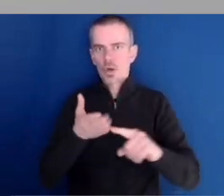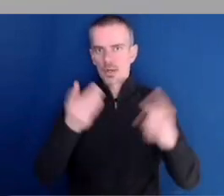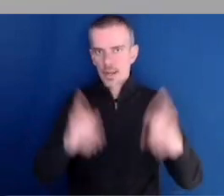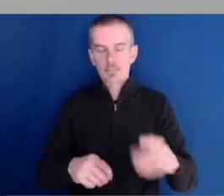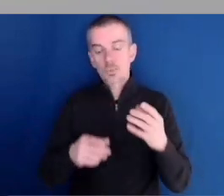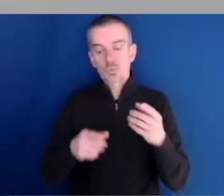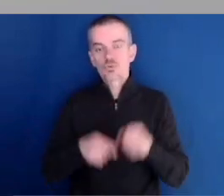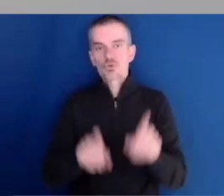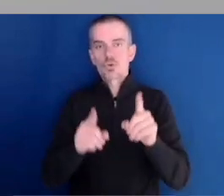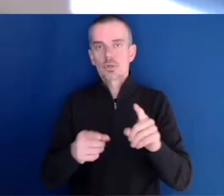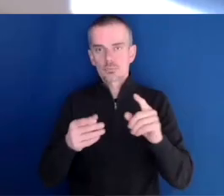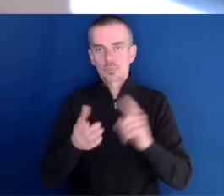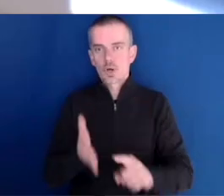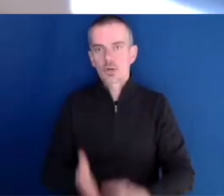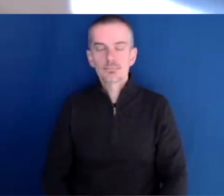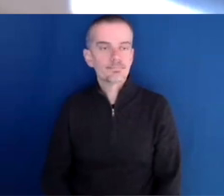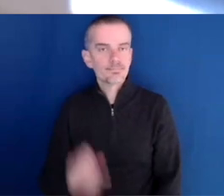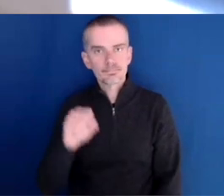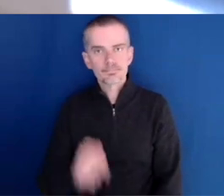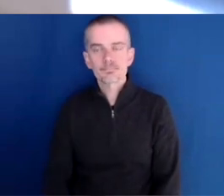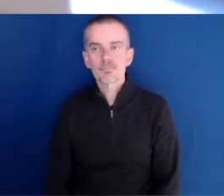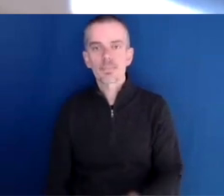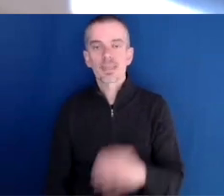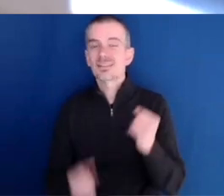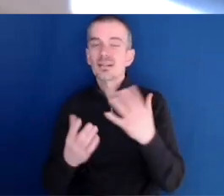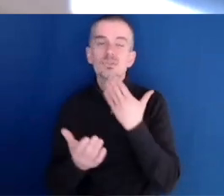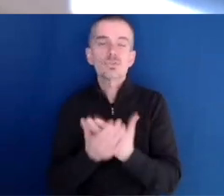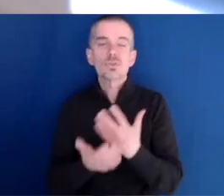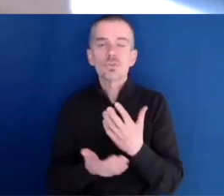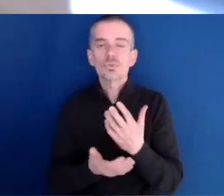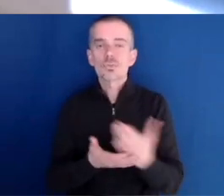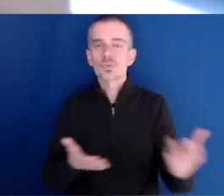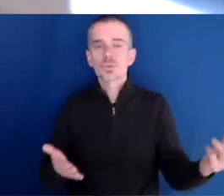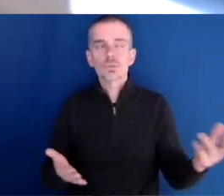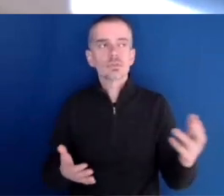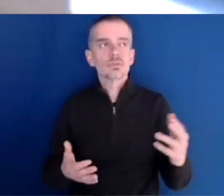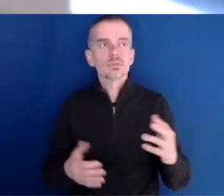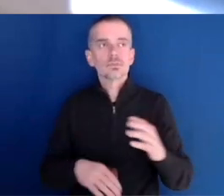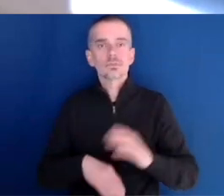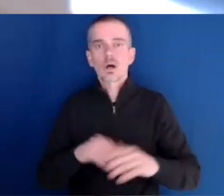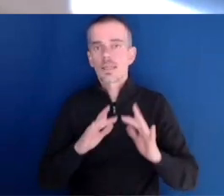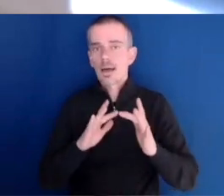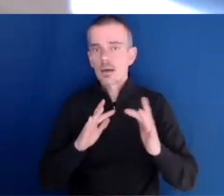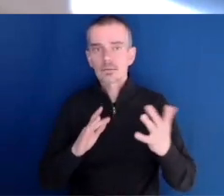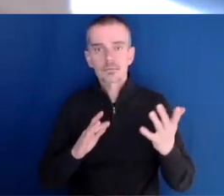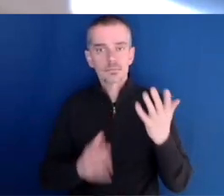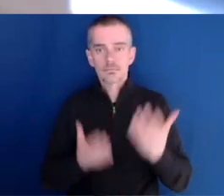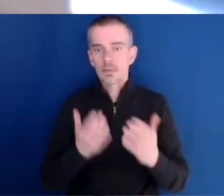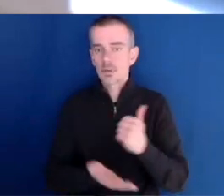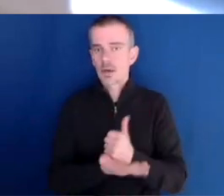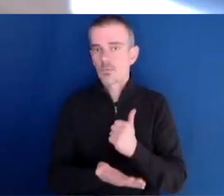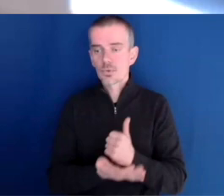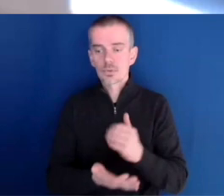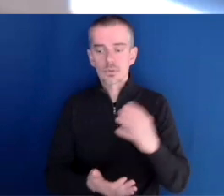during an audit. Yeah, and there are a lot of good resources just online that may be helpful.